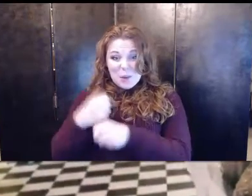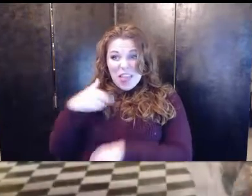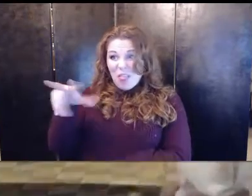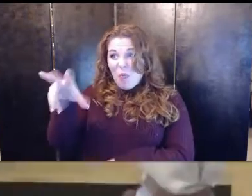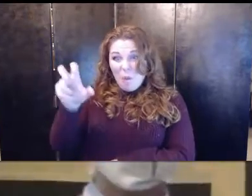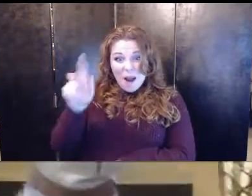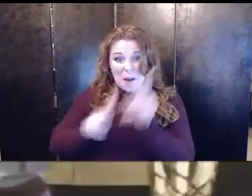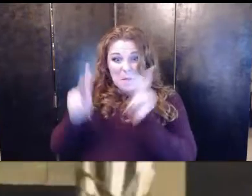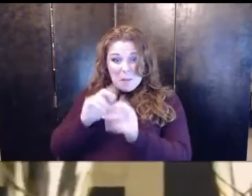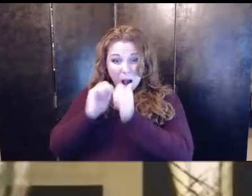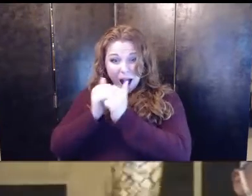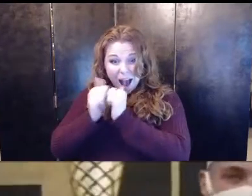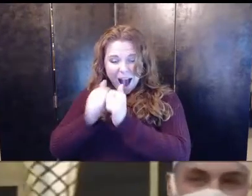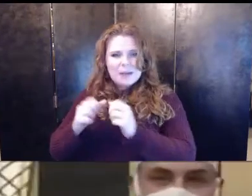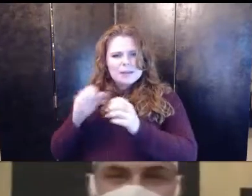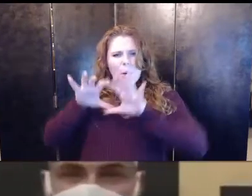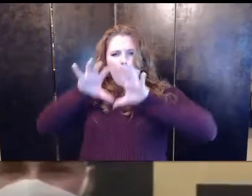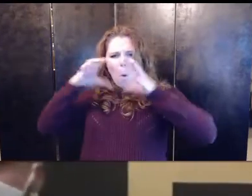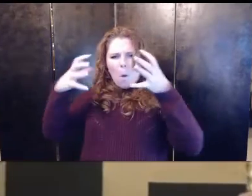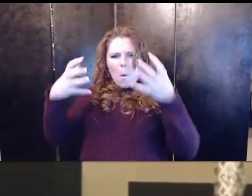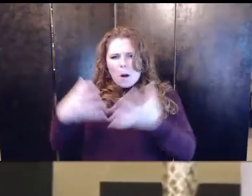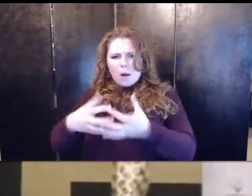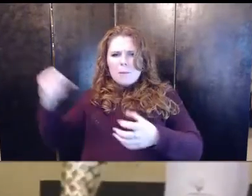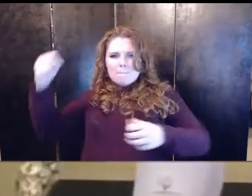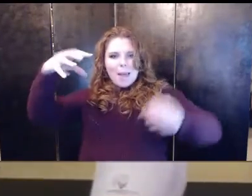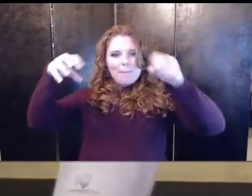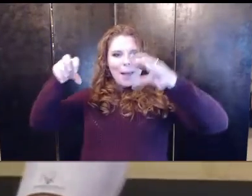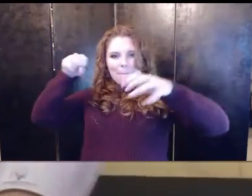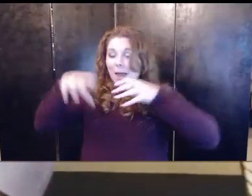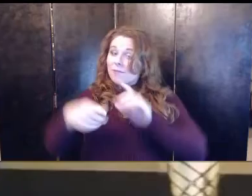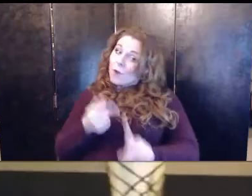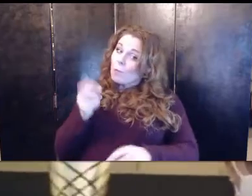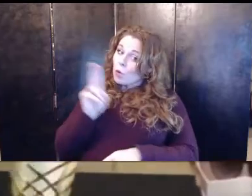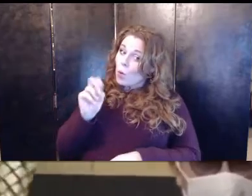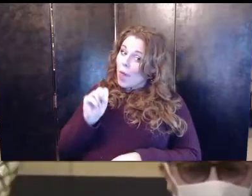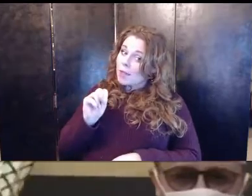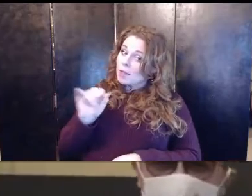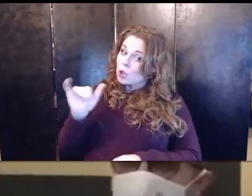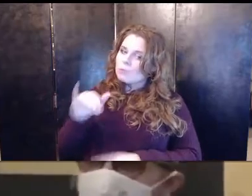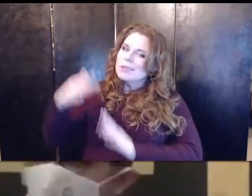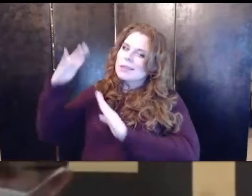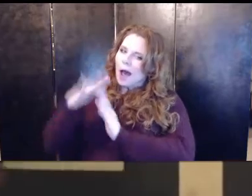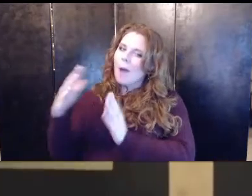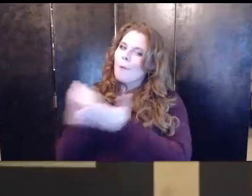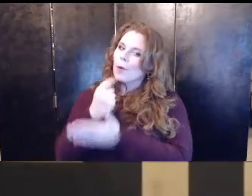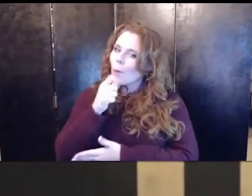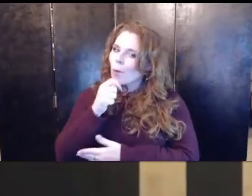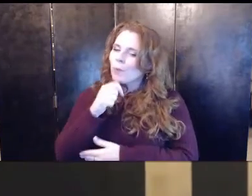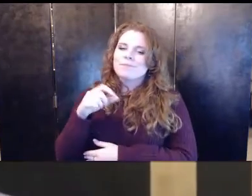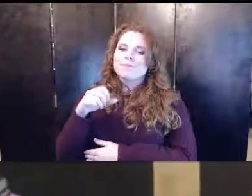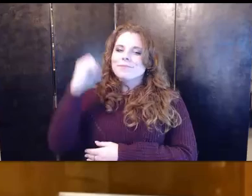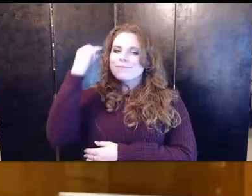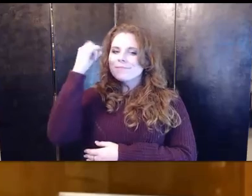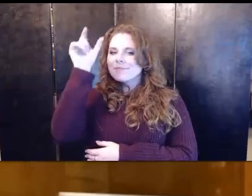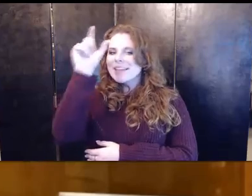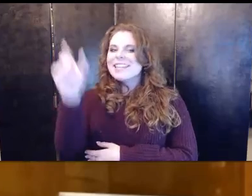to Italy. The breads came in from all over the world, including the U.S., but the top prize went to an Italian bake-off.